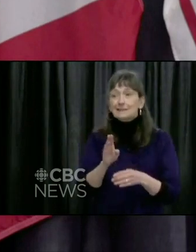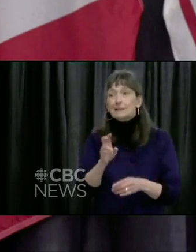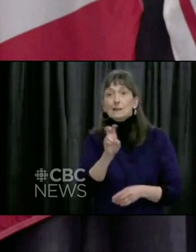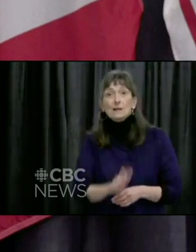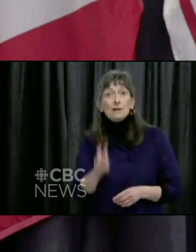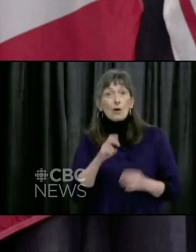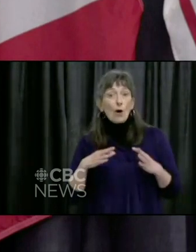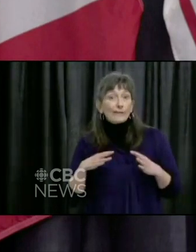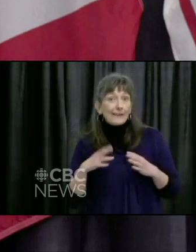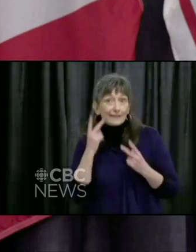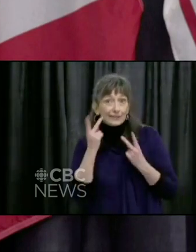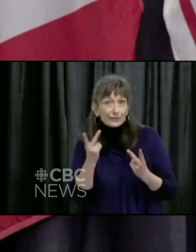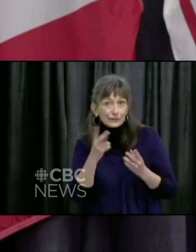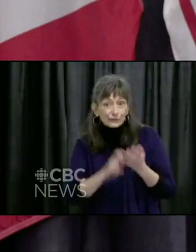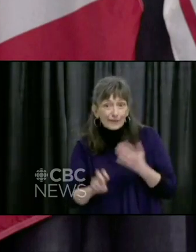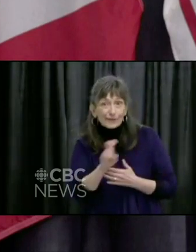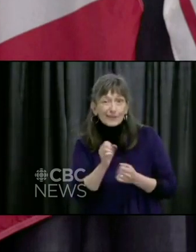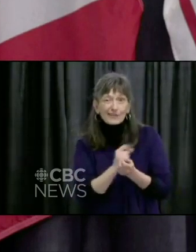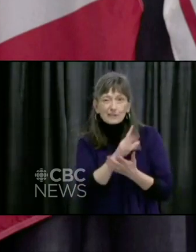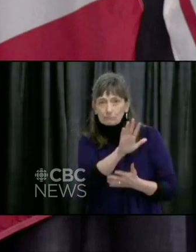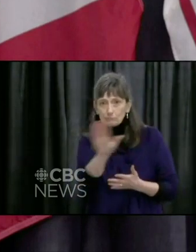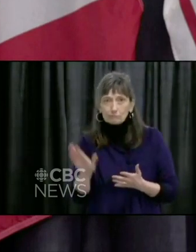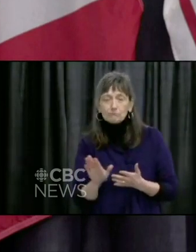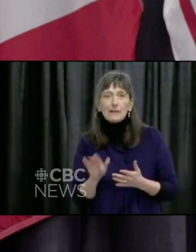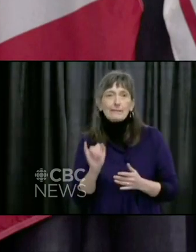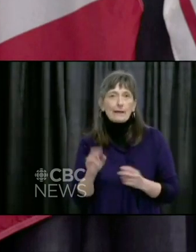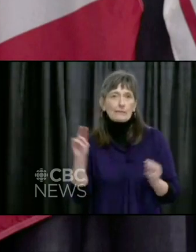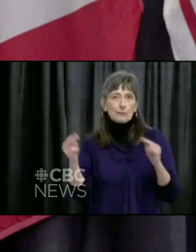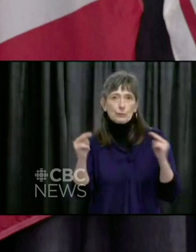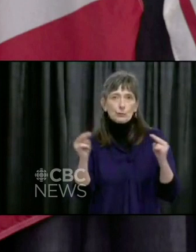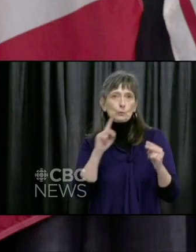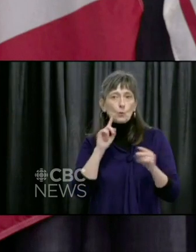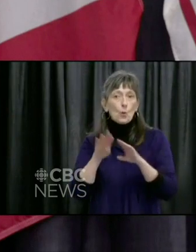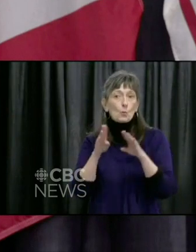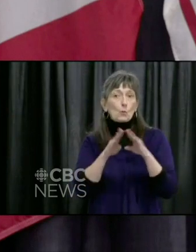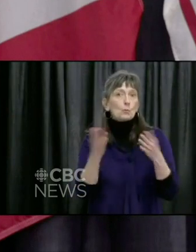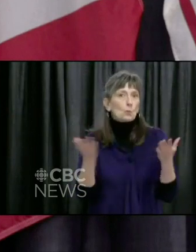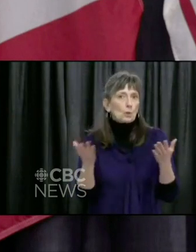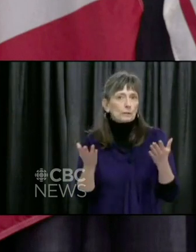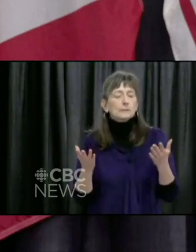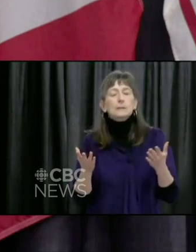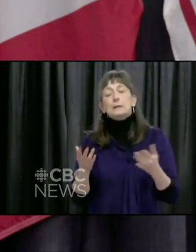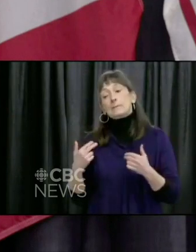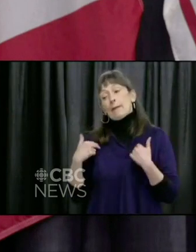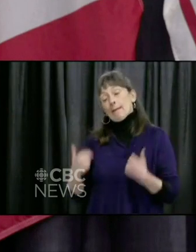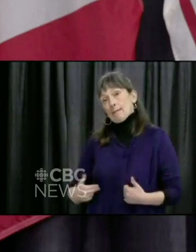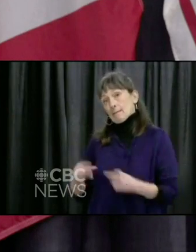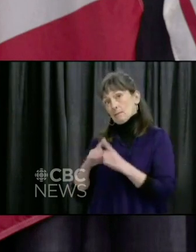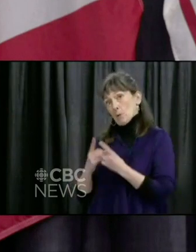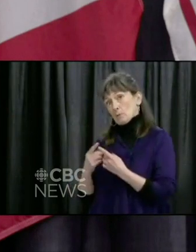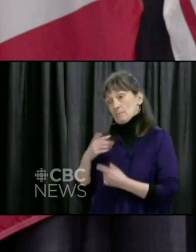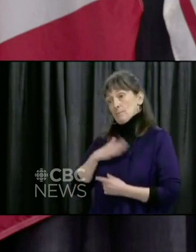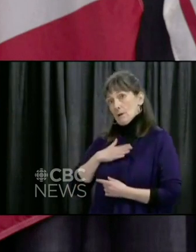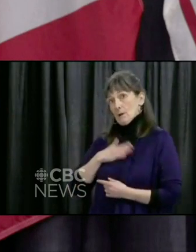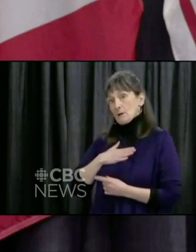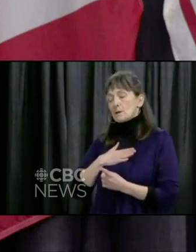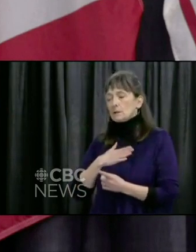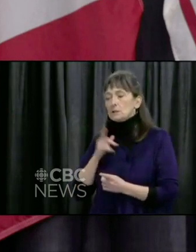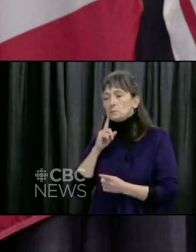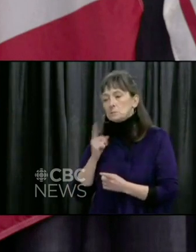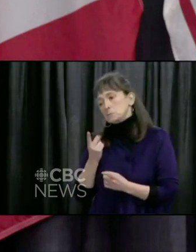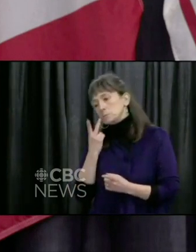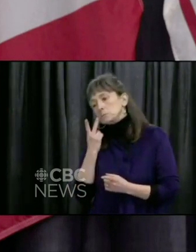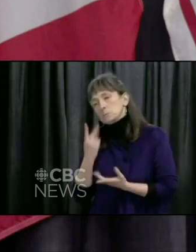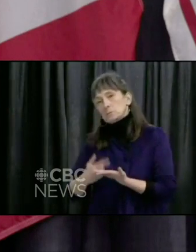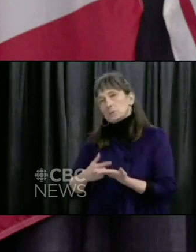hospitality and those kind of things. But from the health point of view, certainly bringing in to action